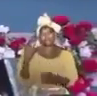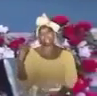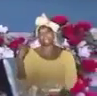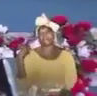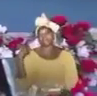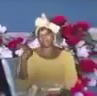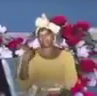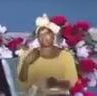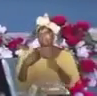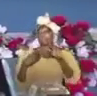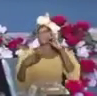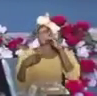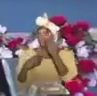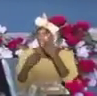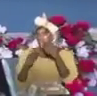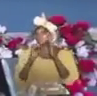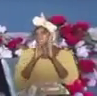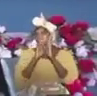third example?